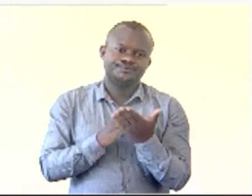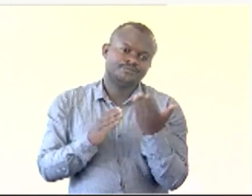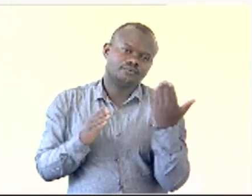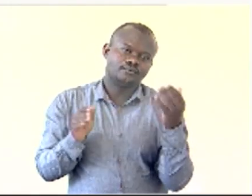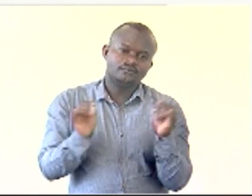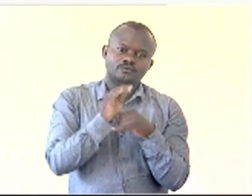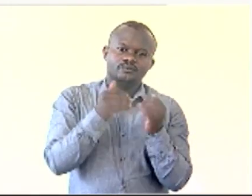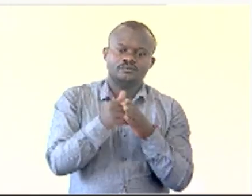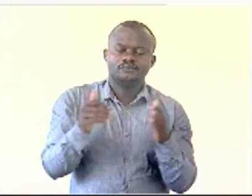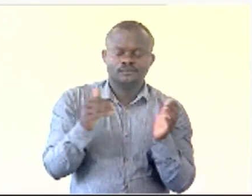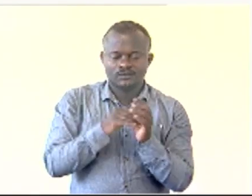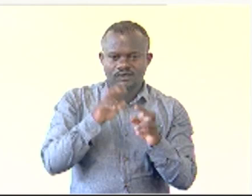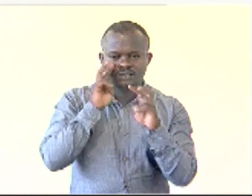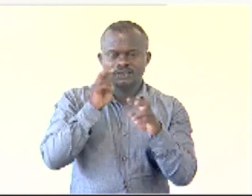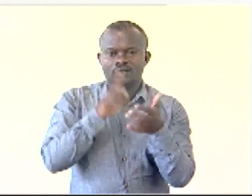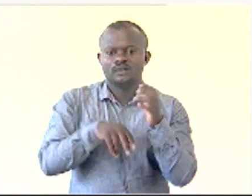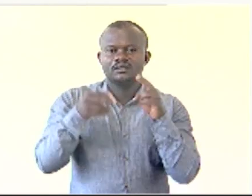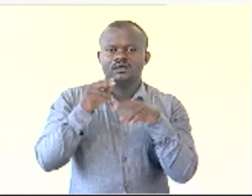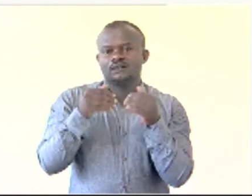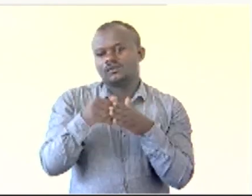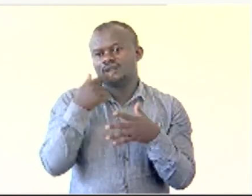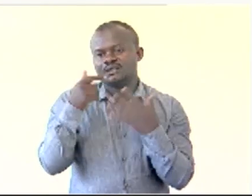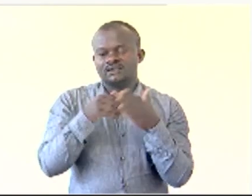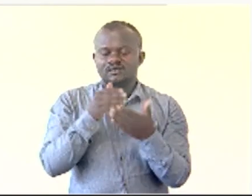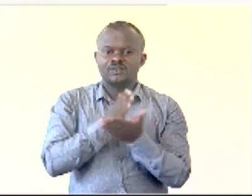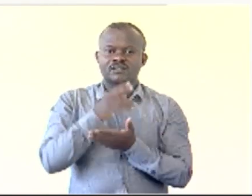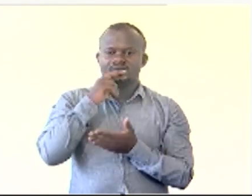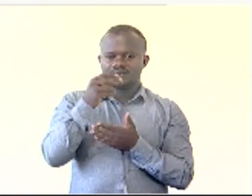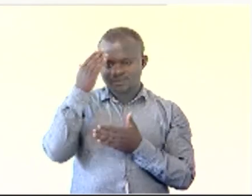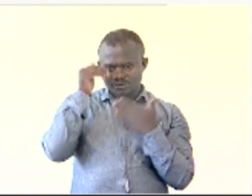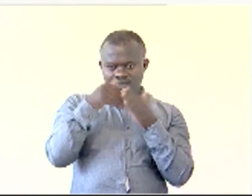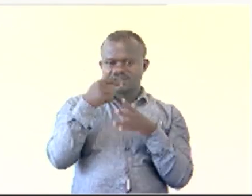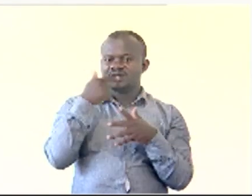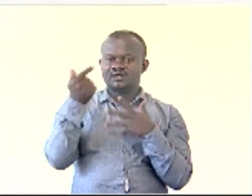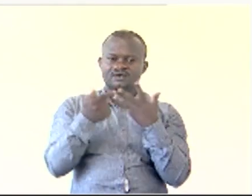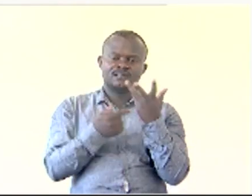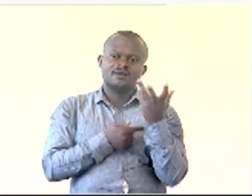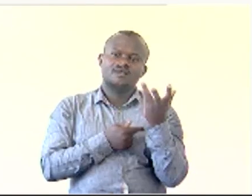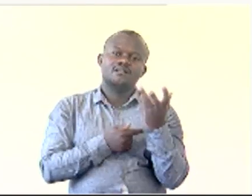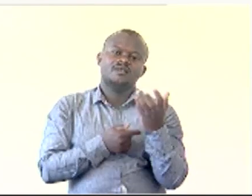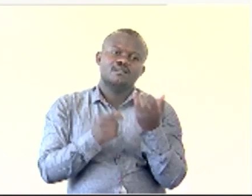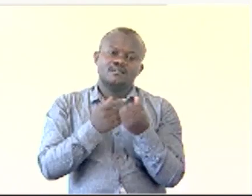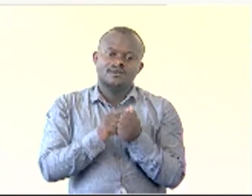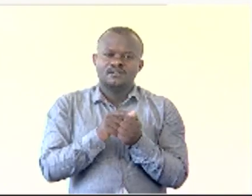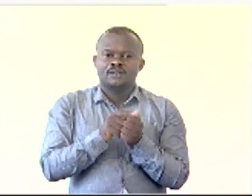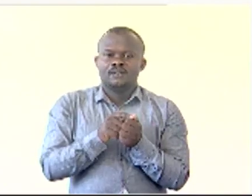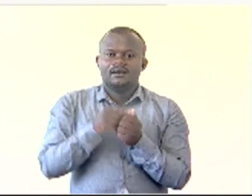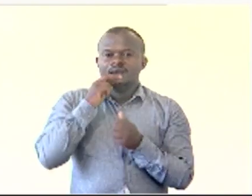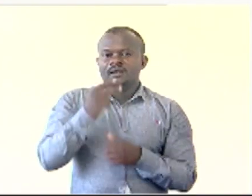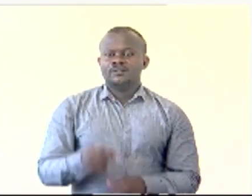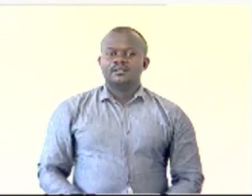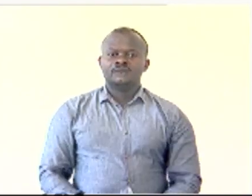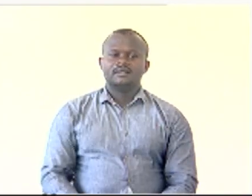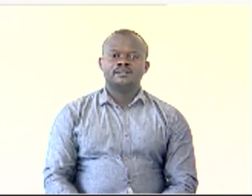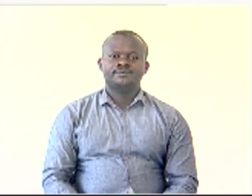it and see what happens, what is the right answer of this, because it is a multiple choice questions. Number